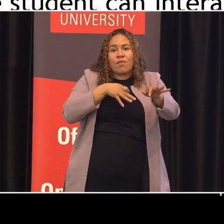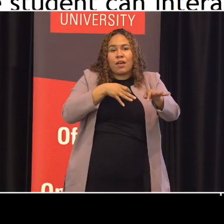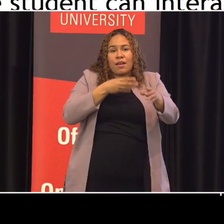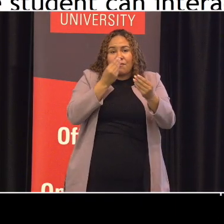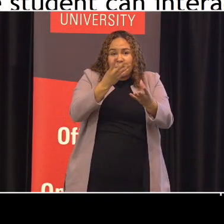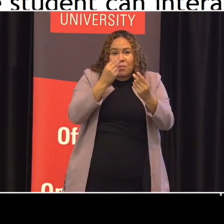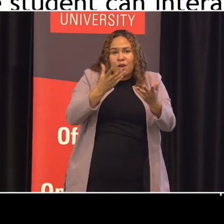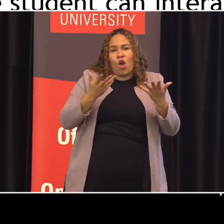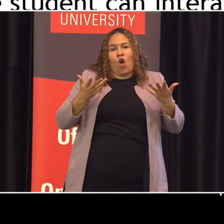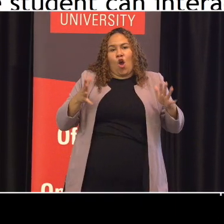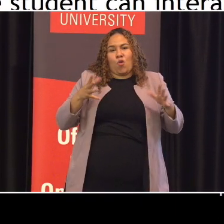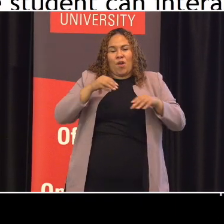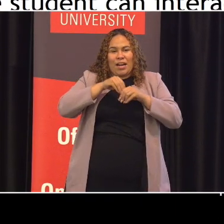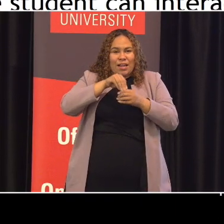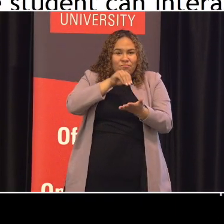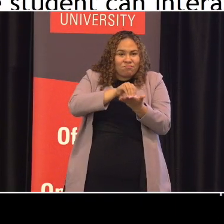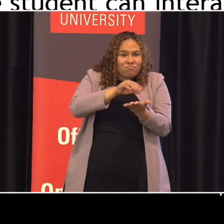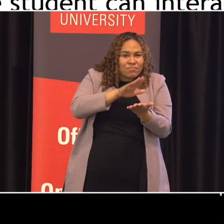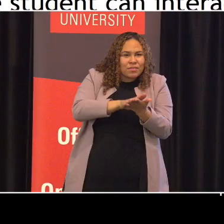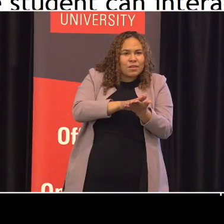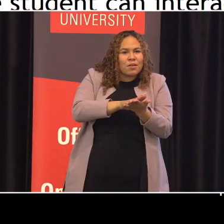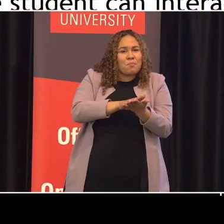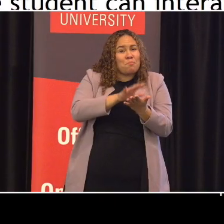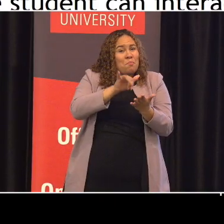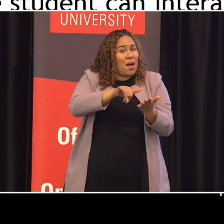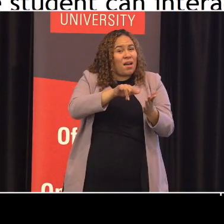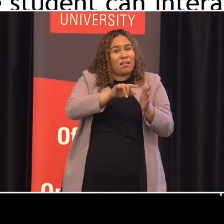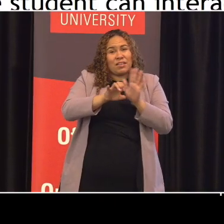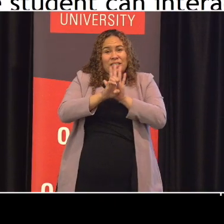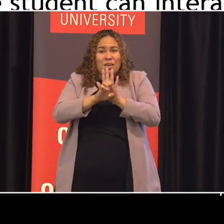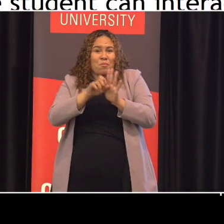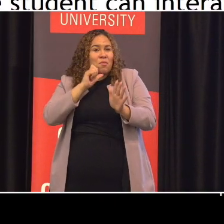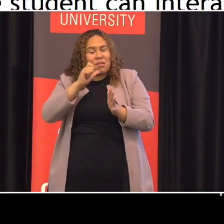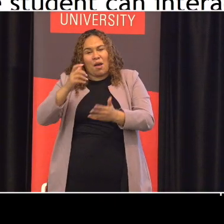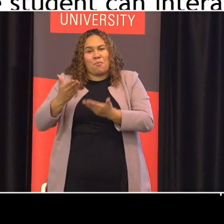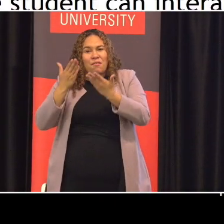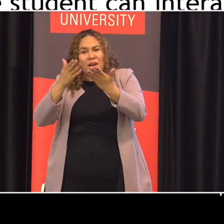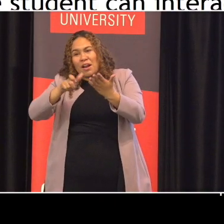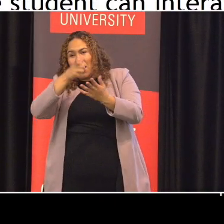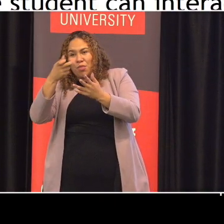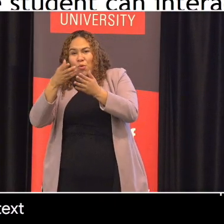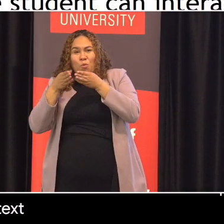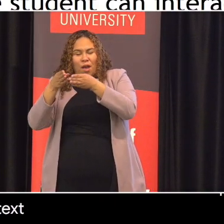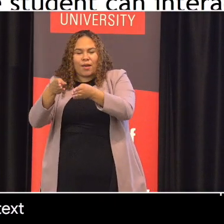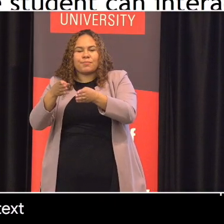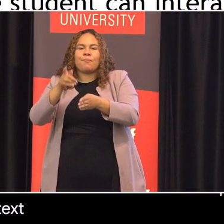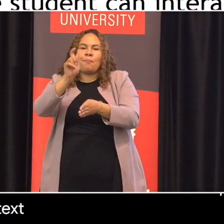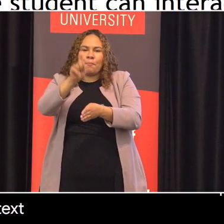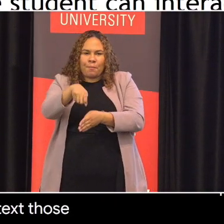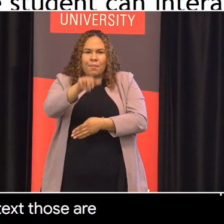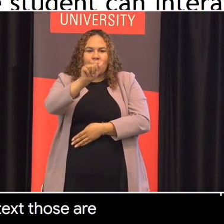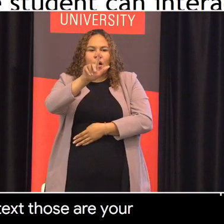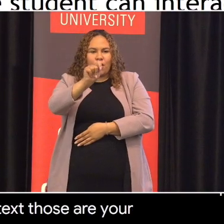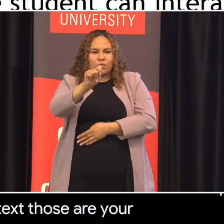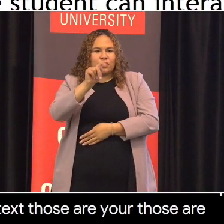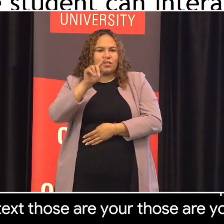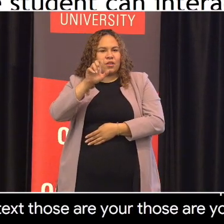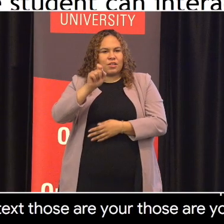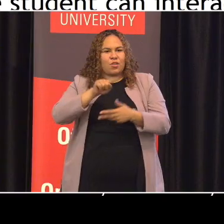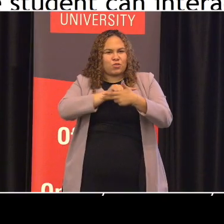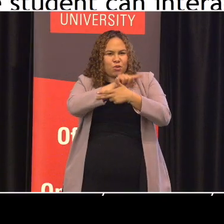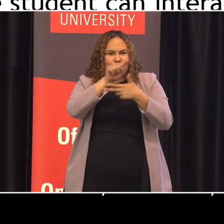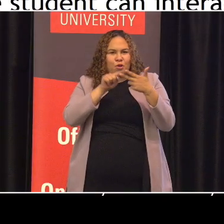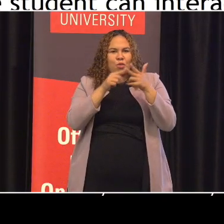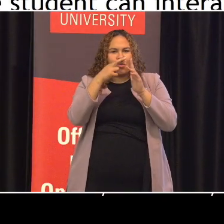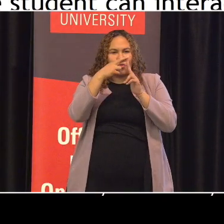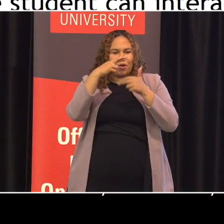that is in my document and that example is not provided anywhere else, it gets alternative text. Those are your three rules